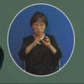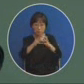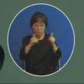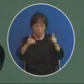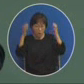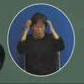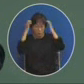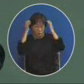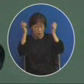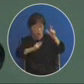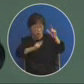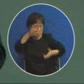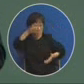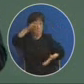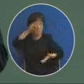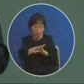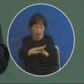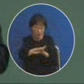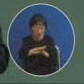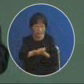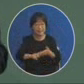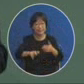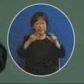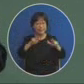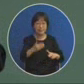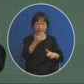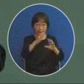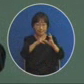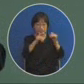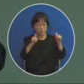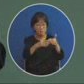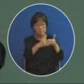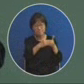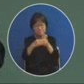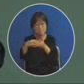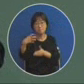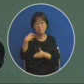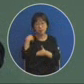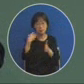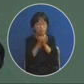I have seen the suffering of my people, the Israelites. So now take my people out.